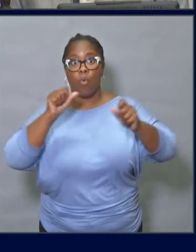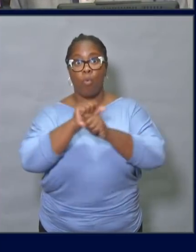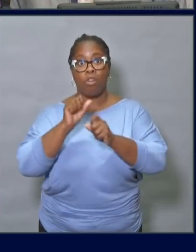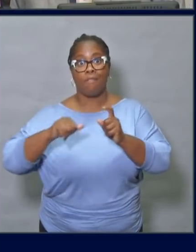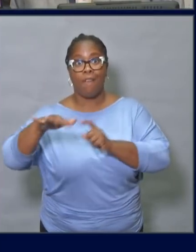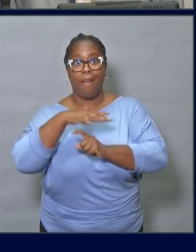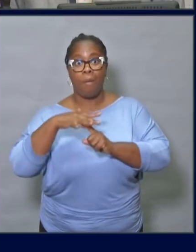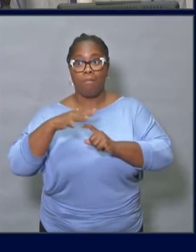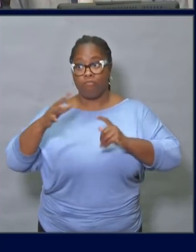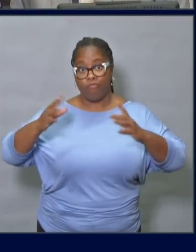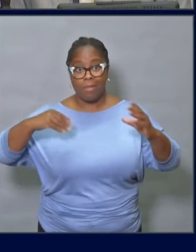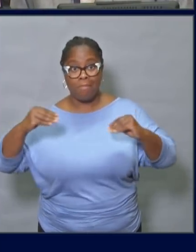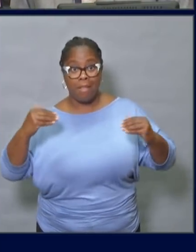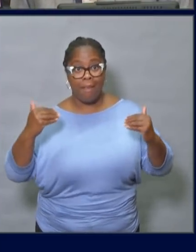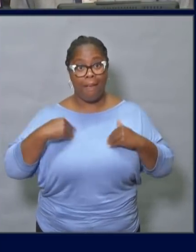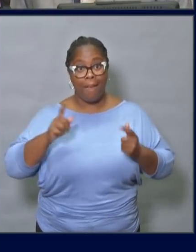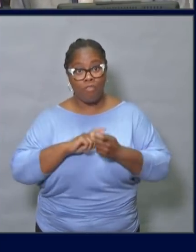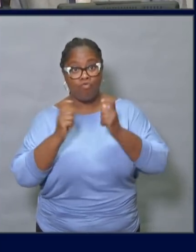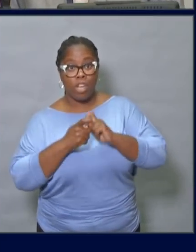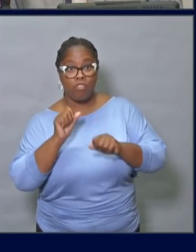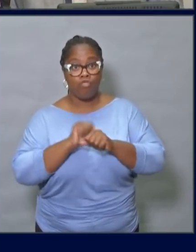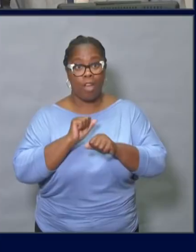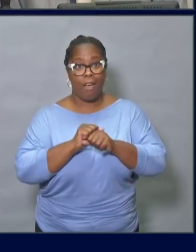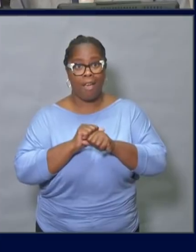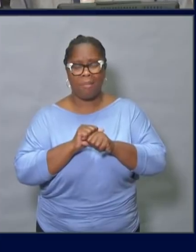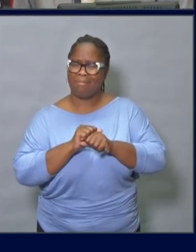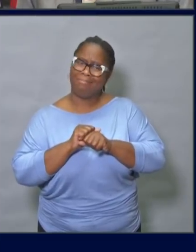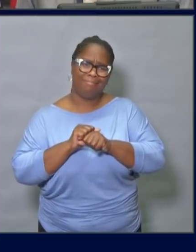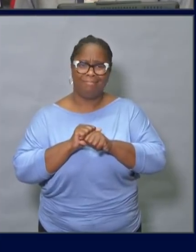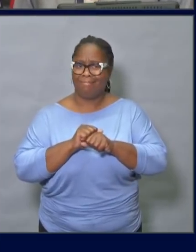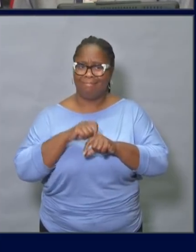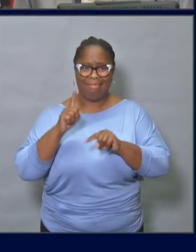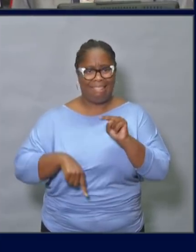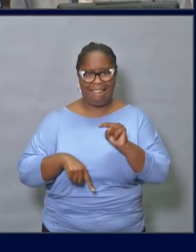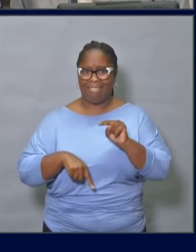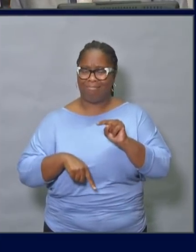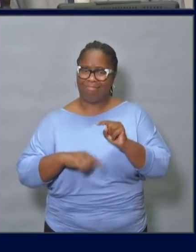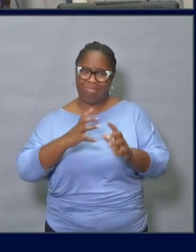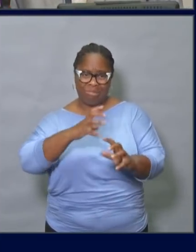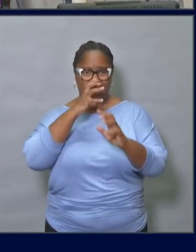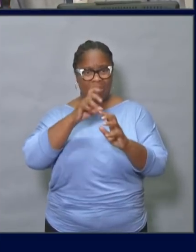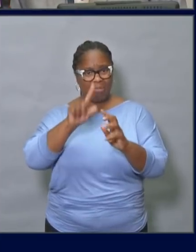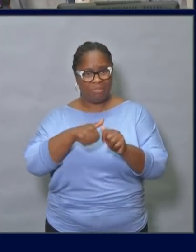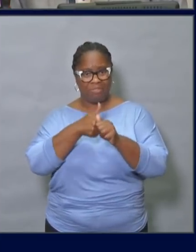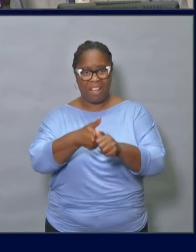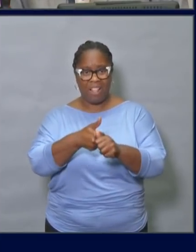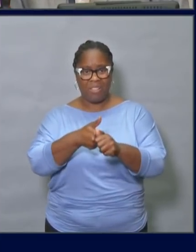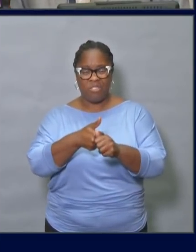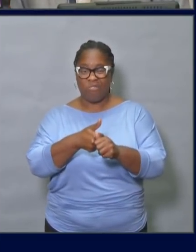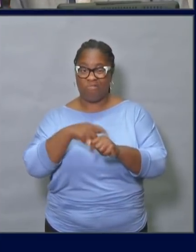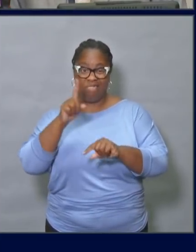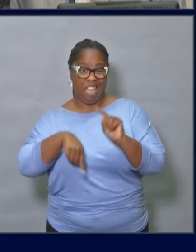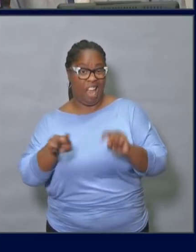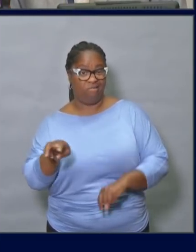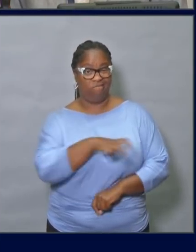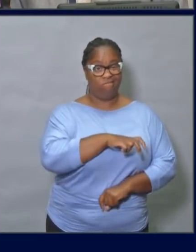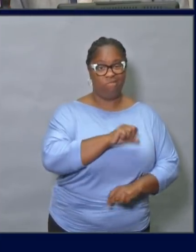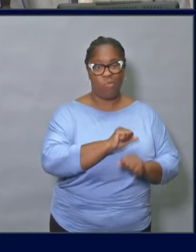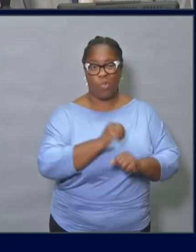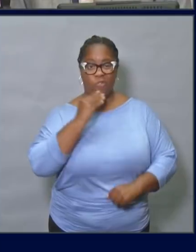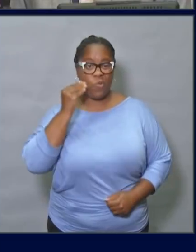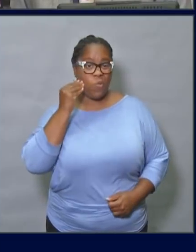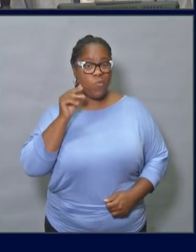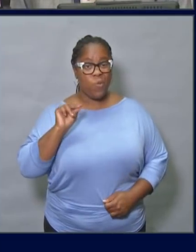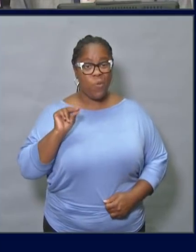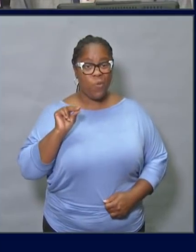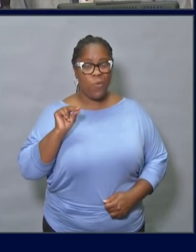little flexibility to change their job duties in a way that enables them to work from home. This is another